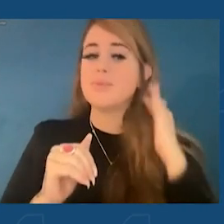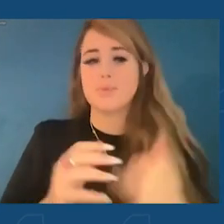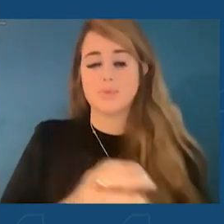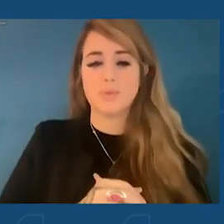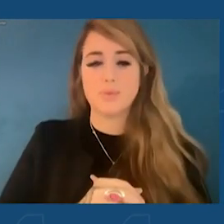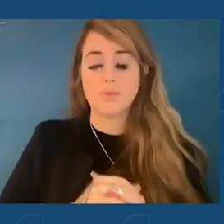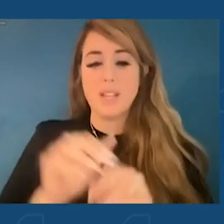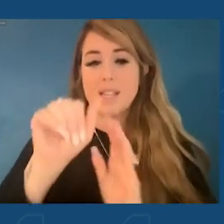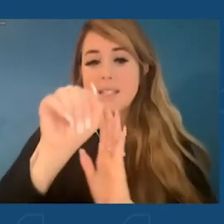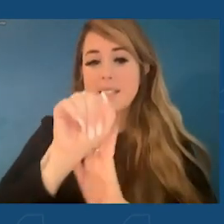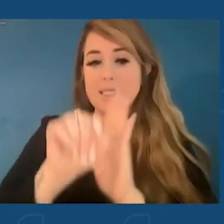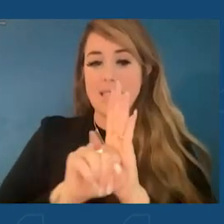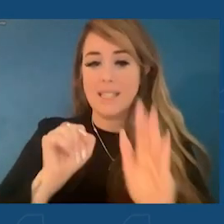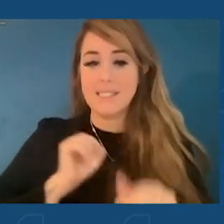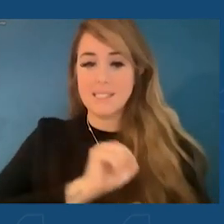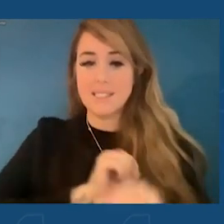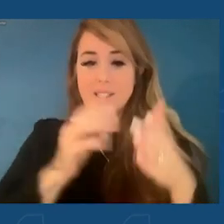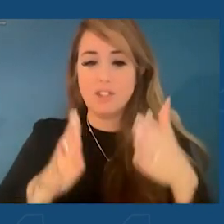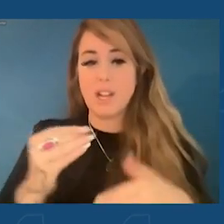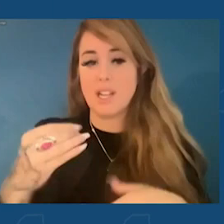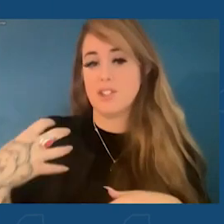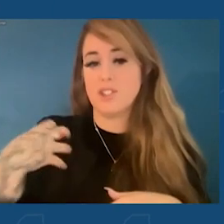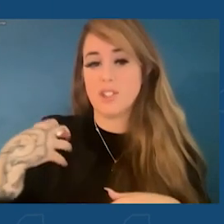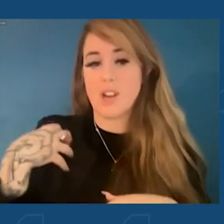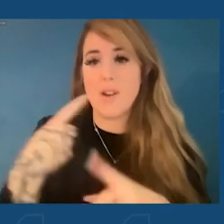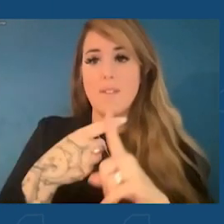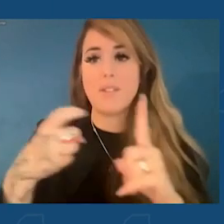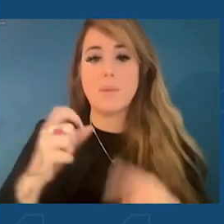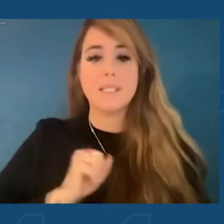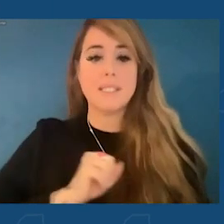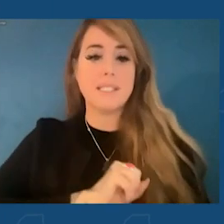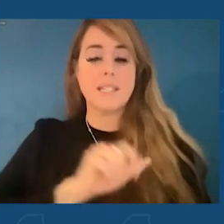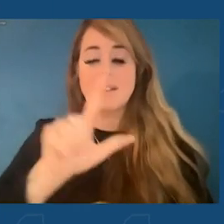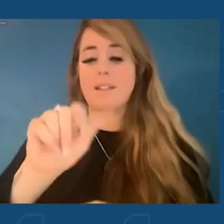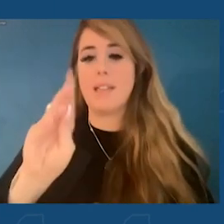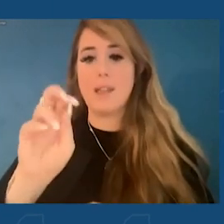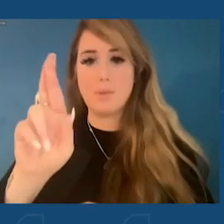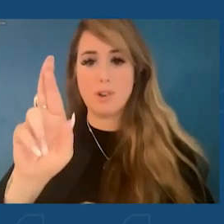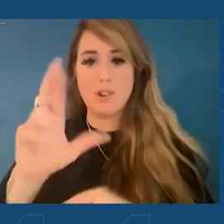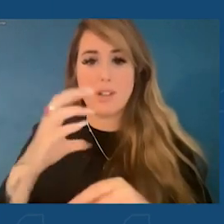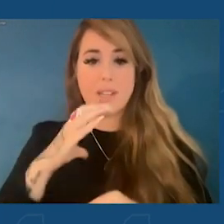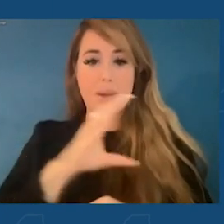State Senator and Chair of the Senate Labor Committee, Jessica Ramos, has joined us.